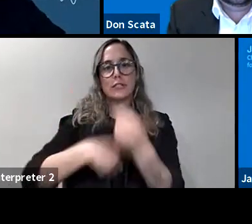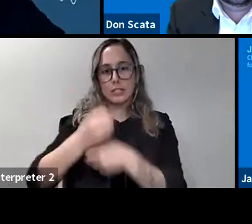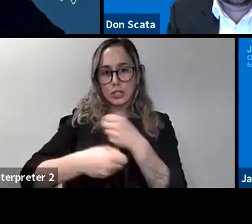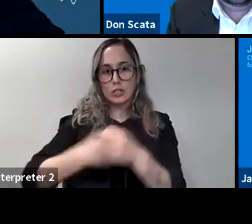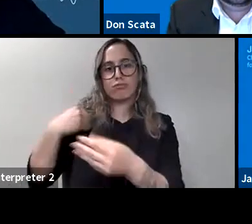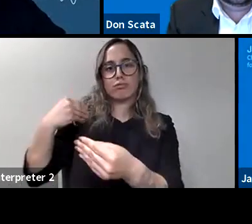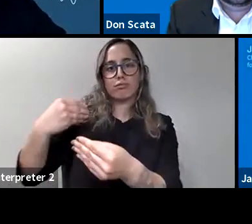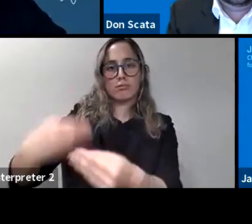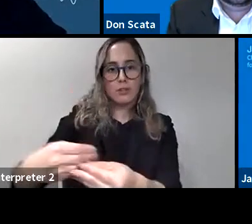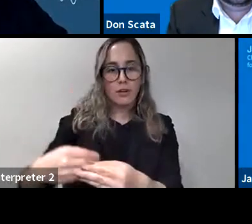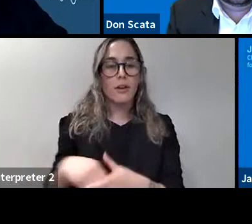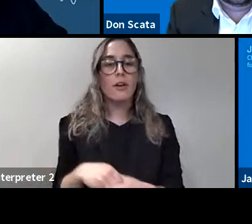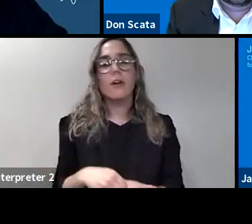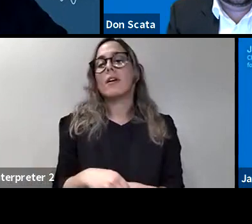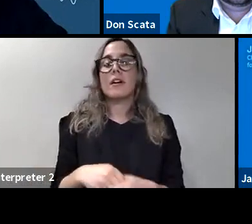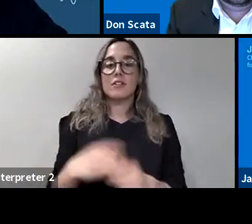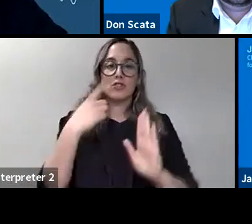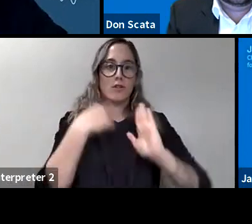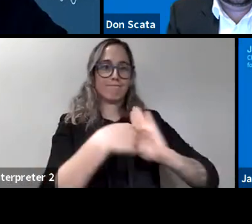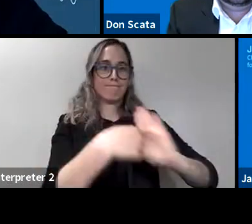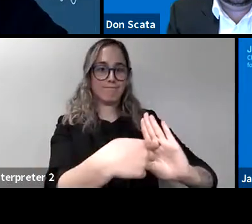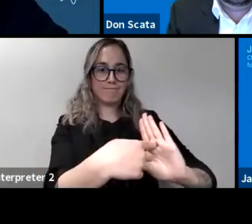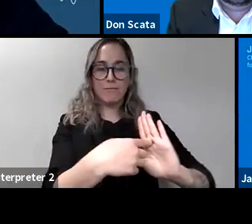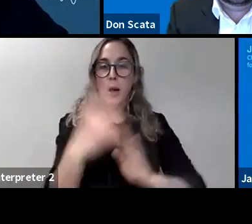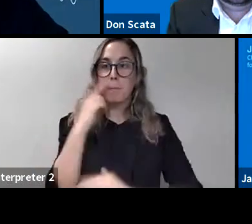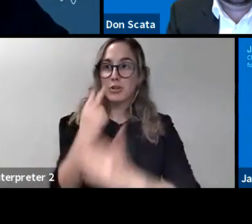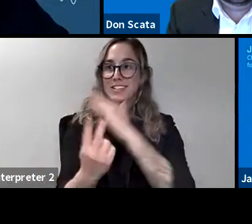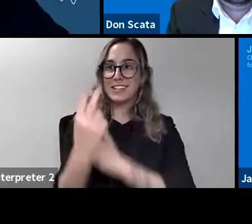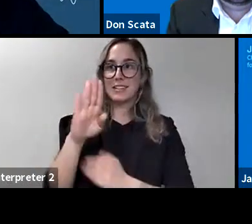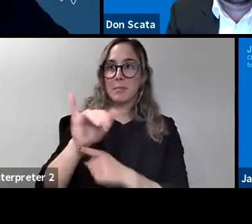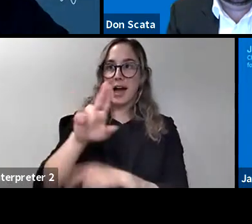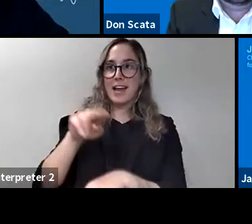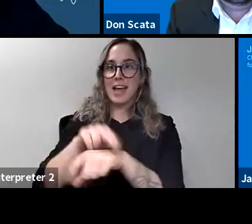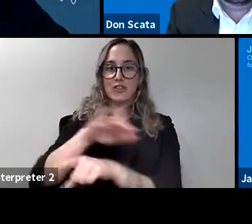substantially less annoyance than that predicted by the national curve.